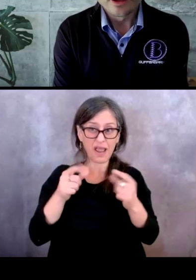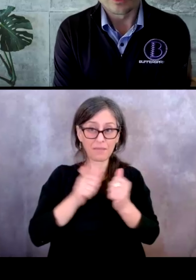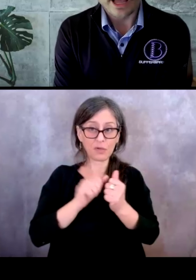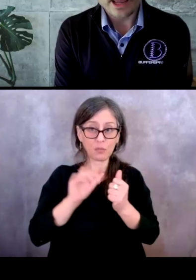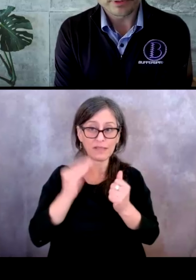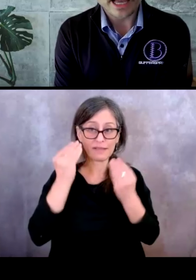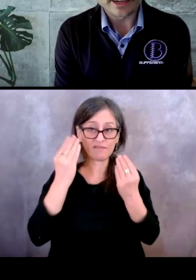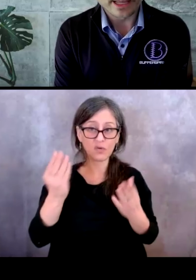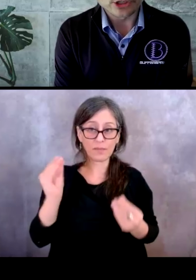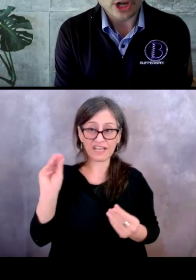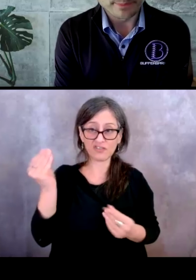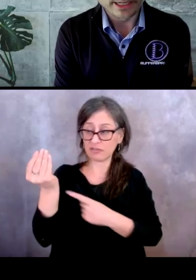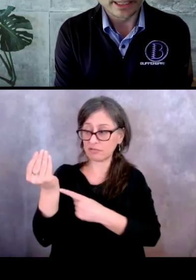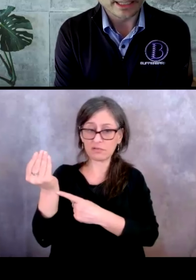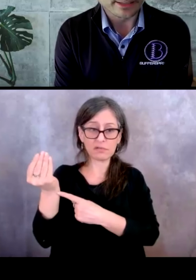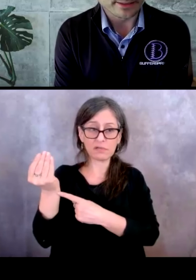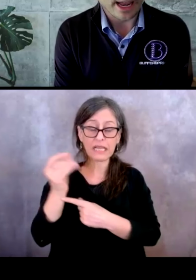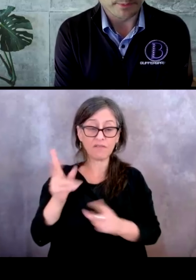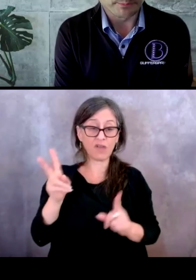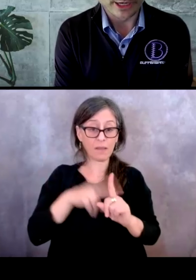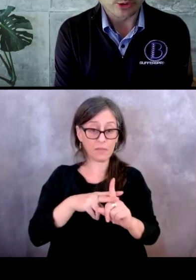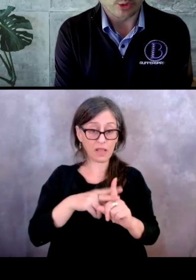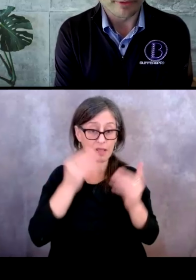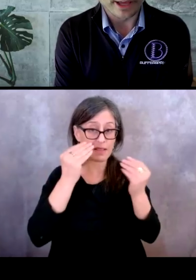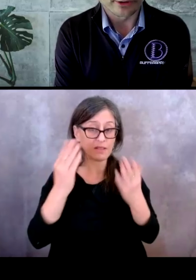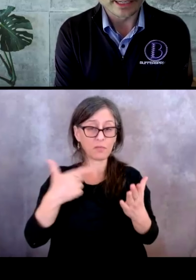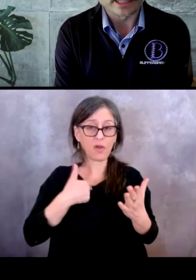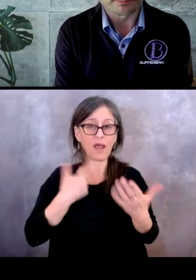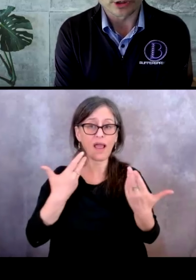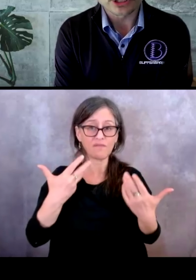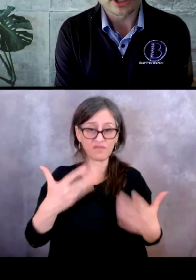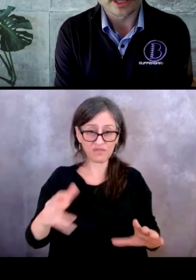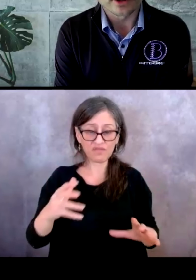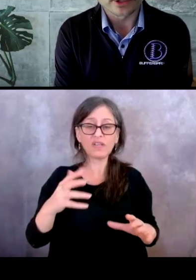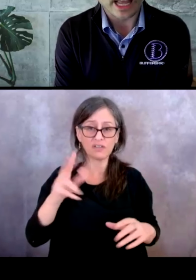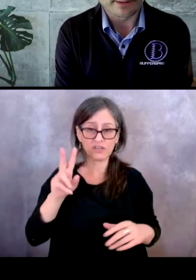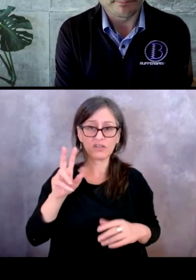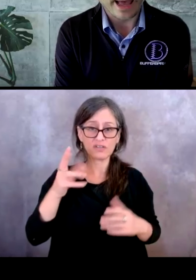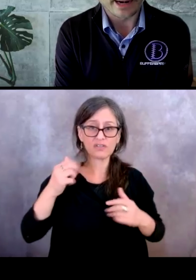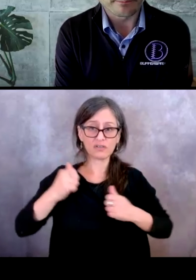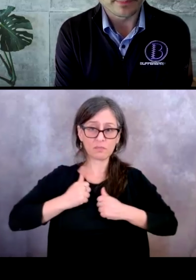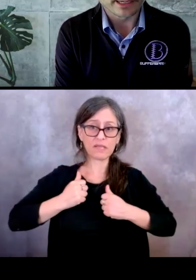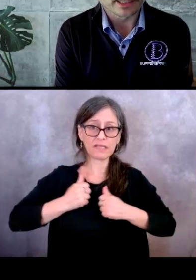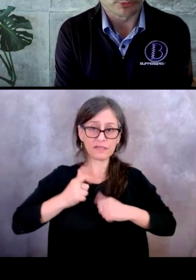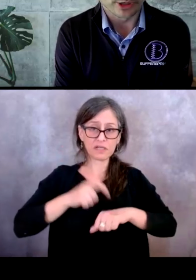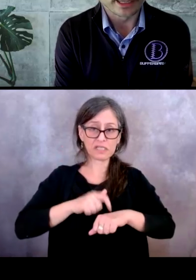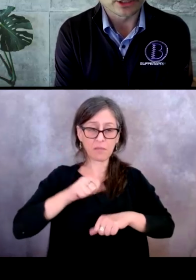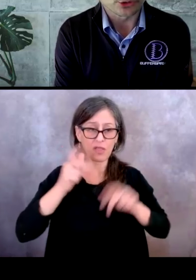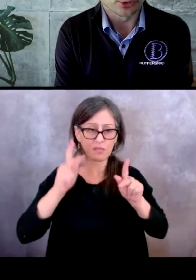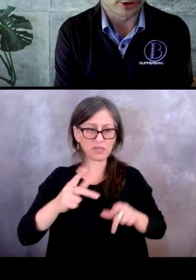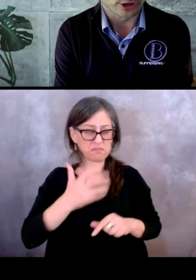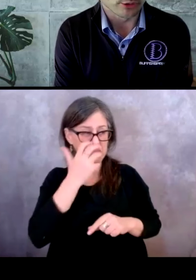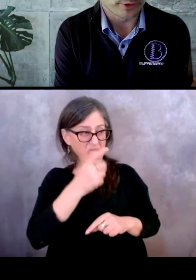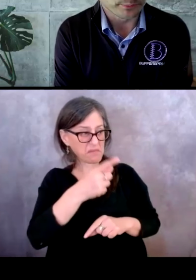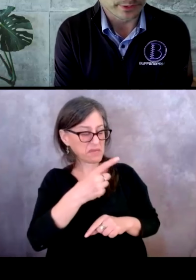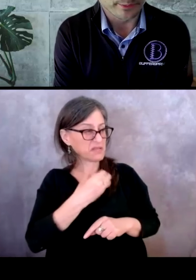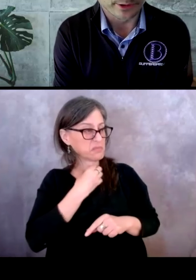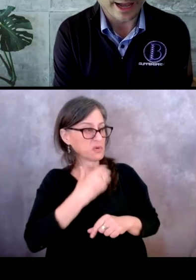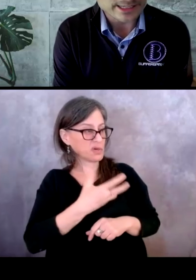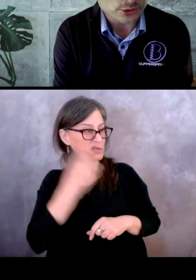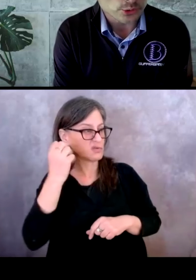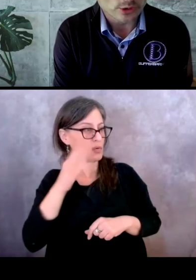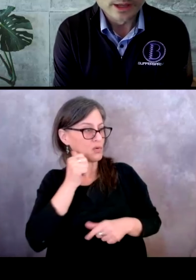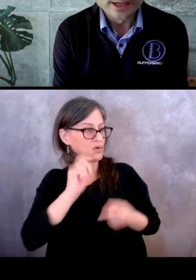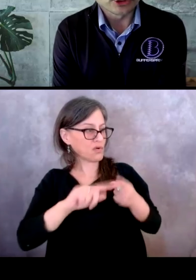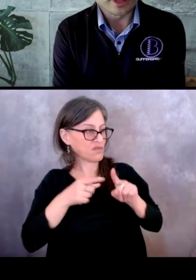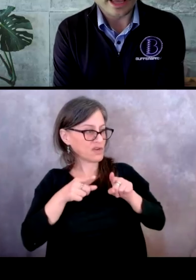information? When I apply to that job and indicate that I'm a Marine Corps veteran, is the person on the other side mad at me because a Marine stole their girlfriend when they were in